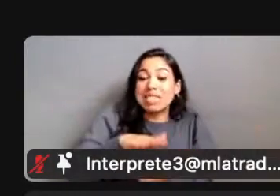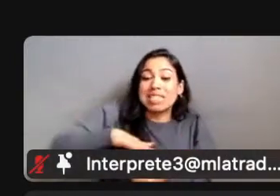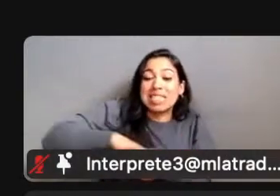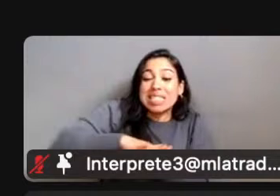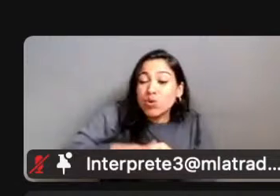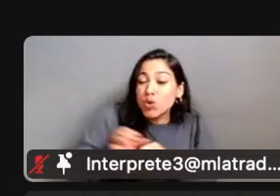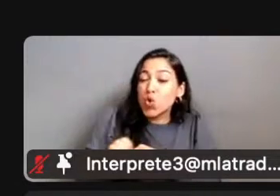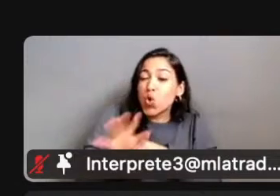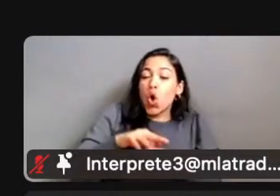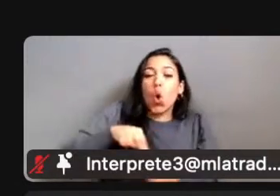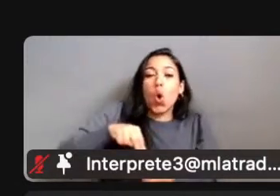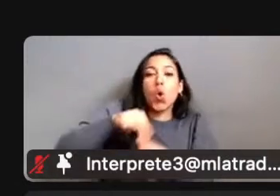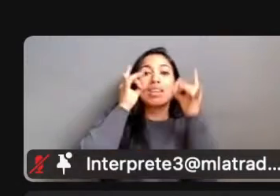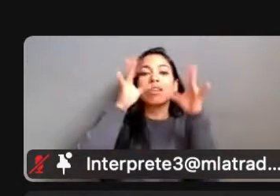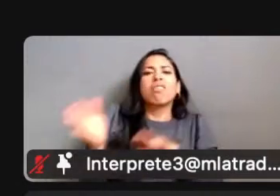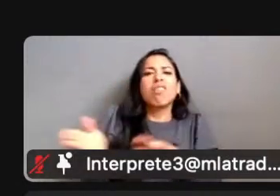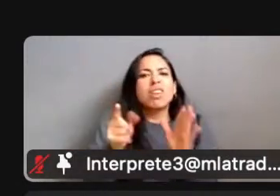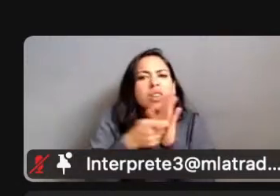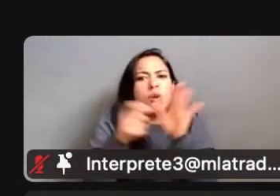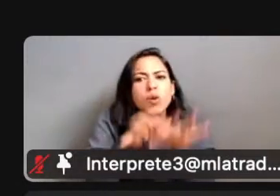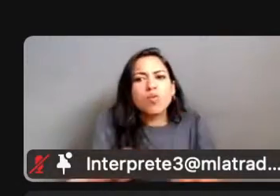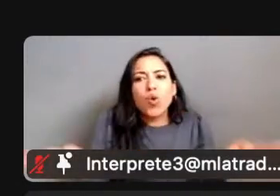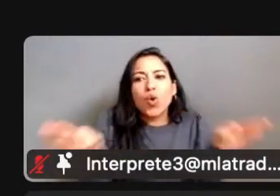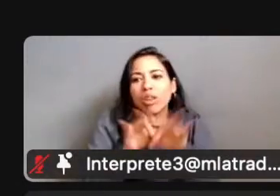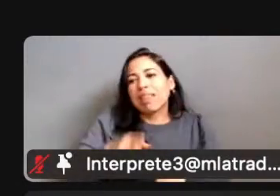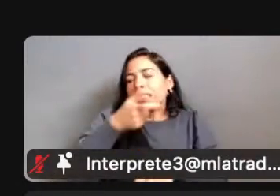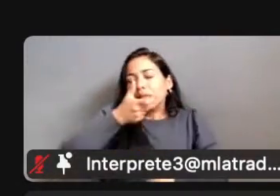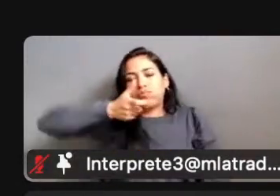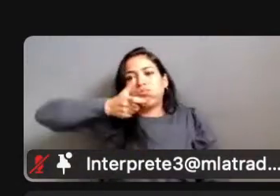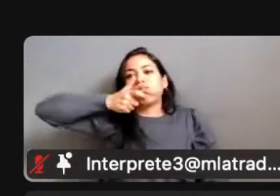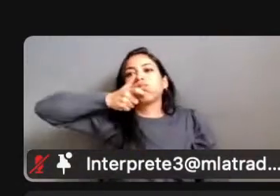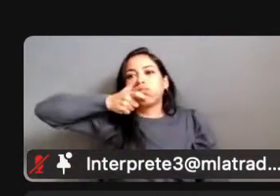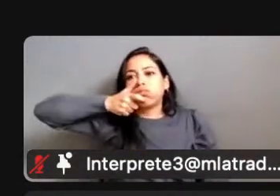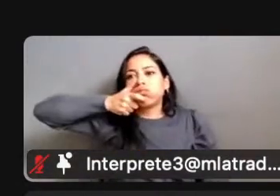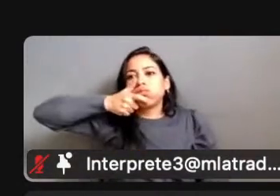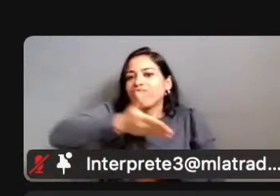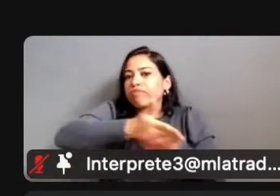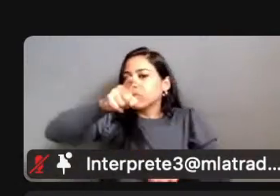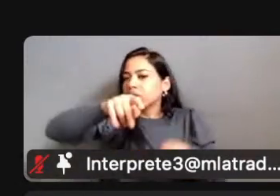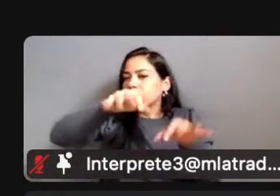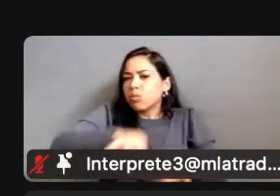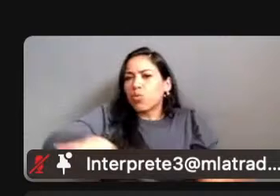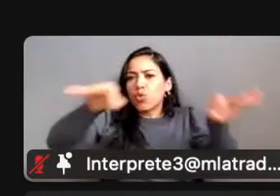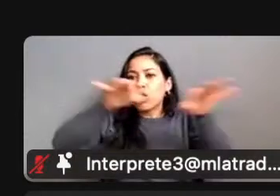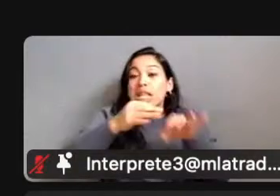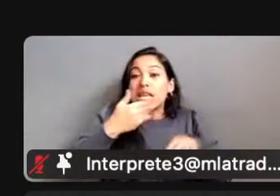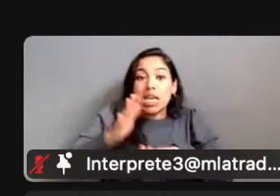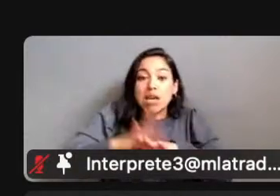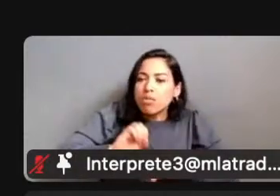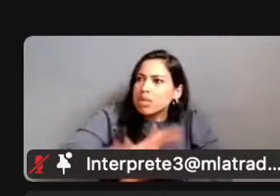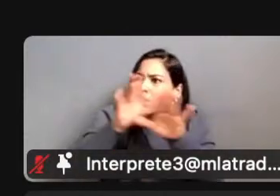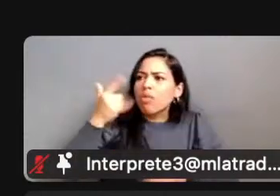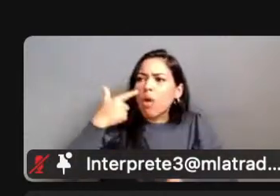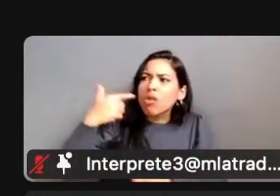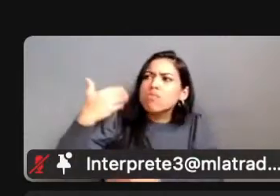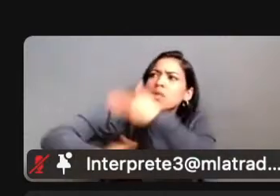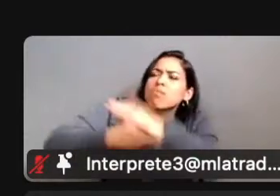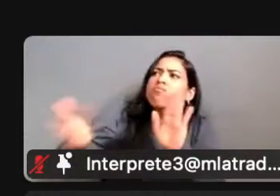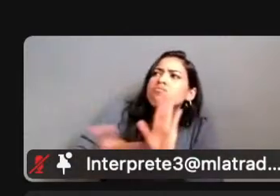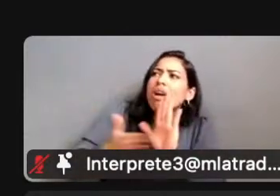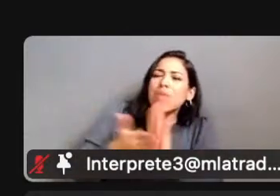important during the period of the crisis was precisely the monitoring on the demand of transparency